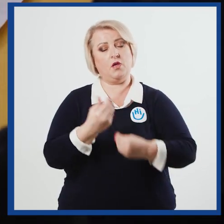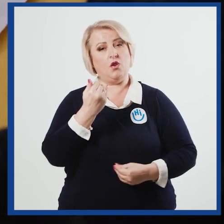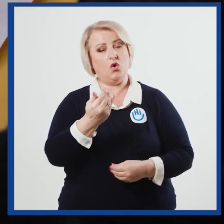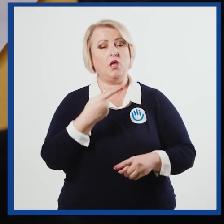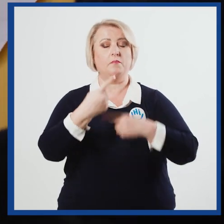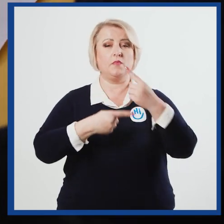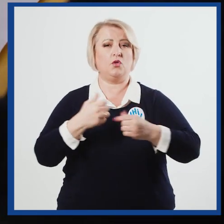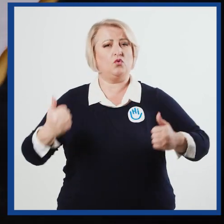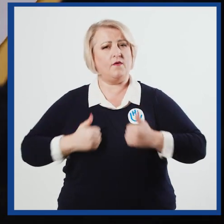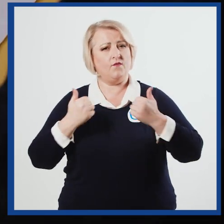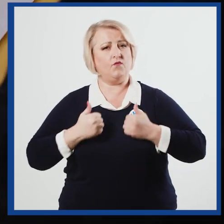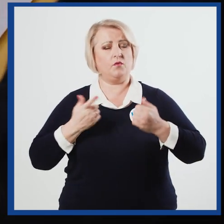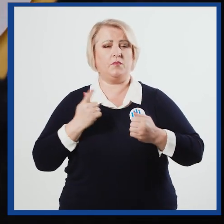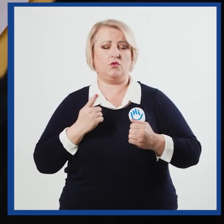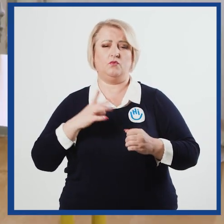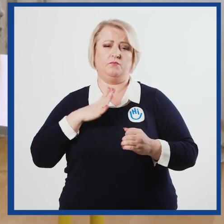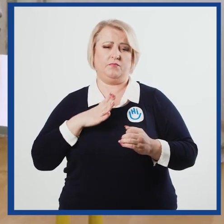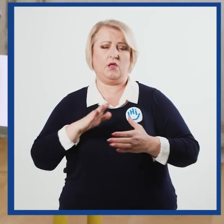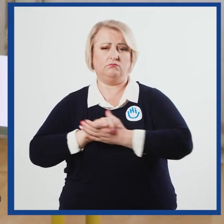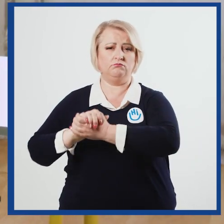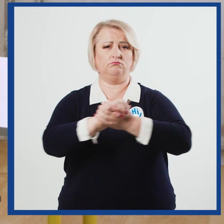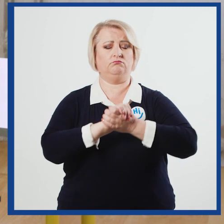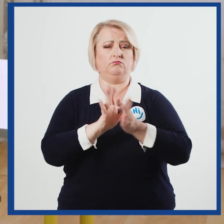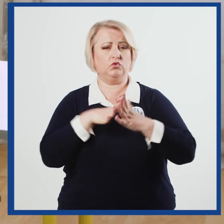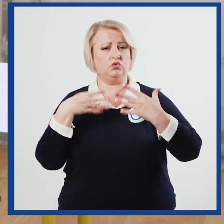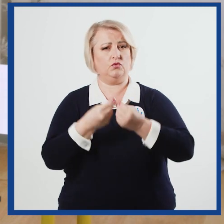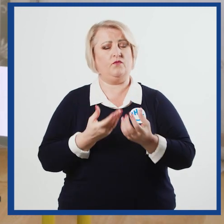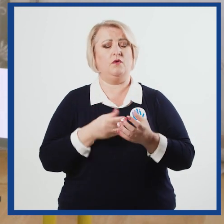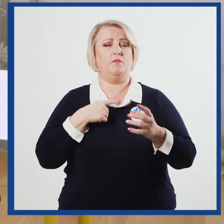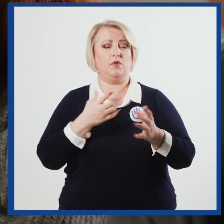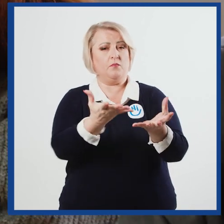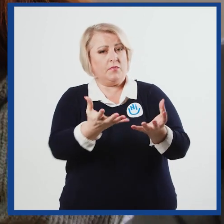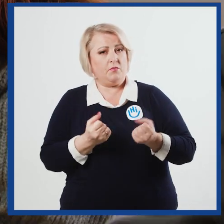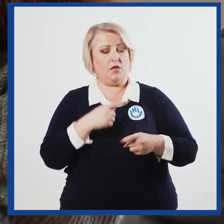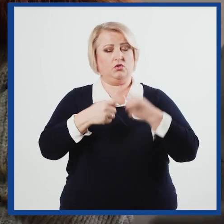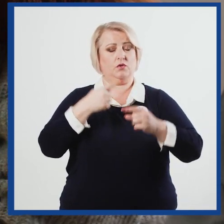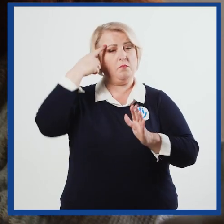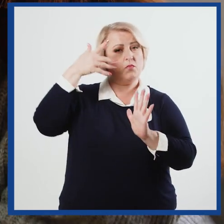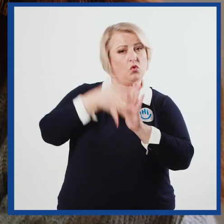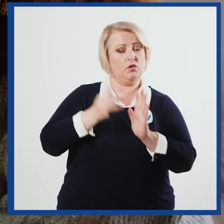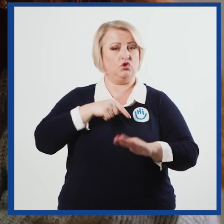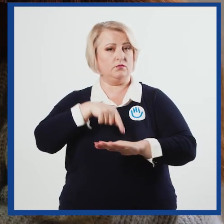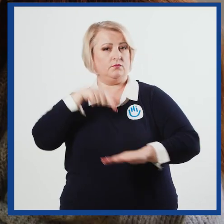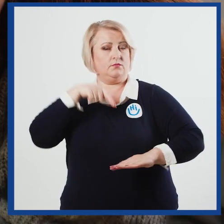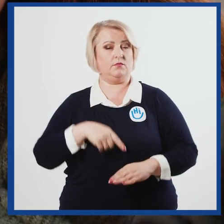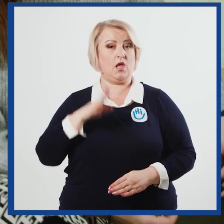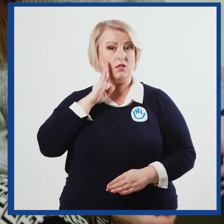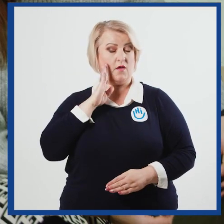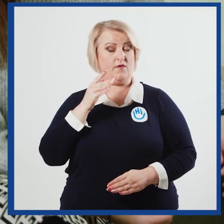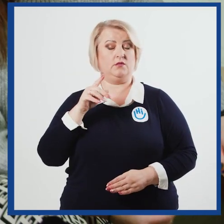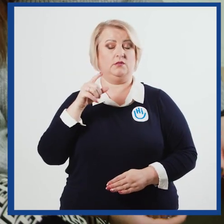accepting society through awareness and sensitization. Zinaida Budanu is an HR refugee officer of SOS